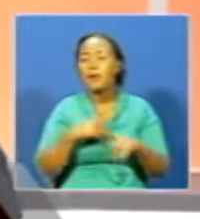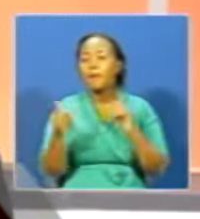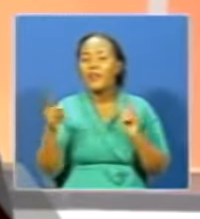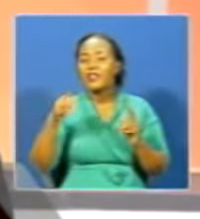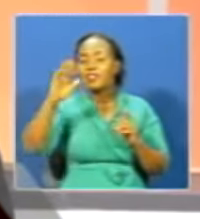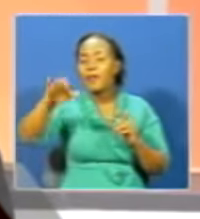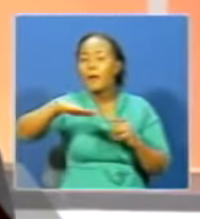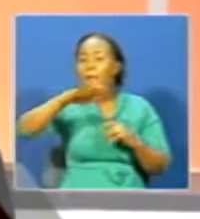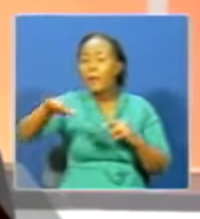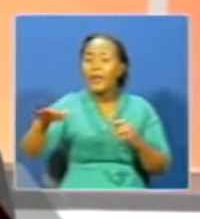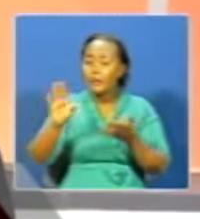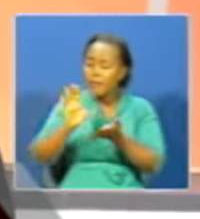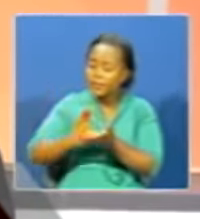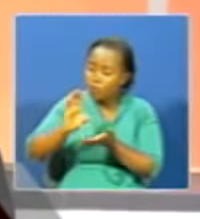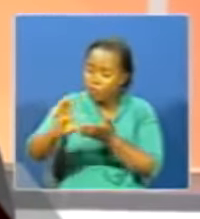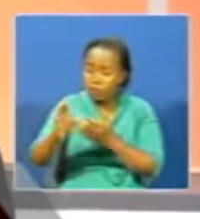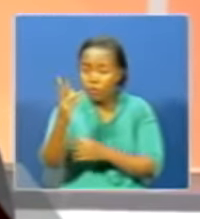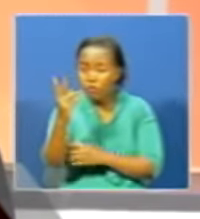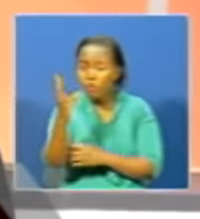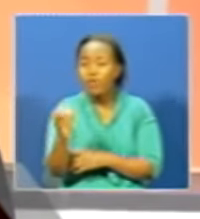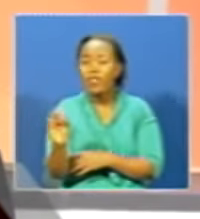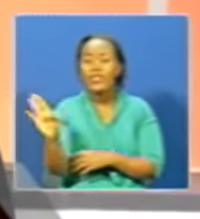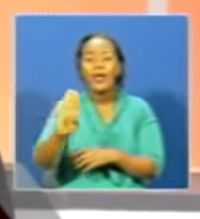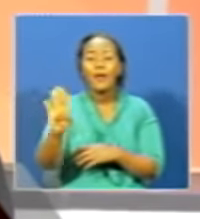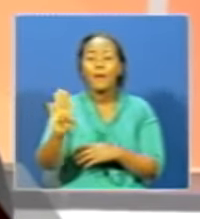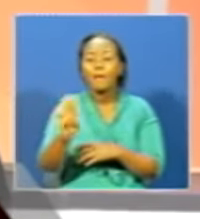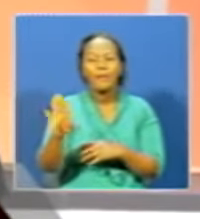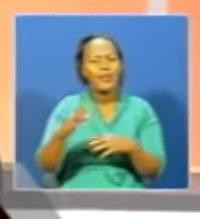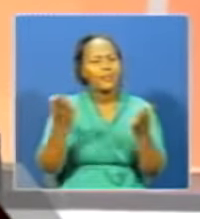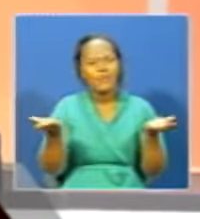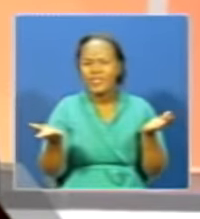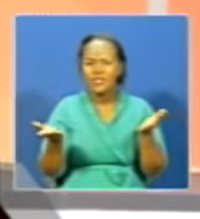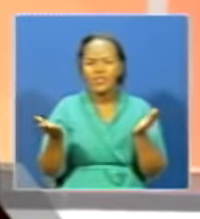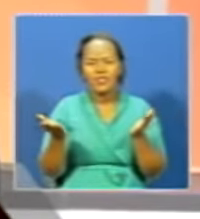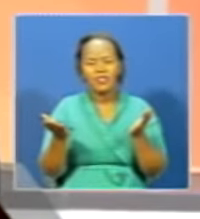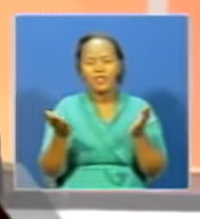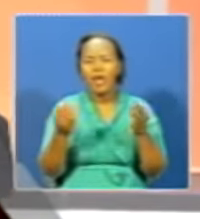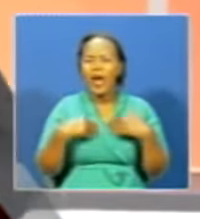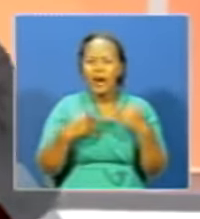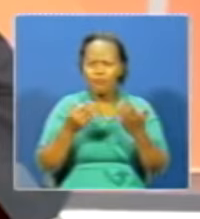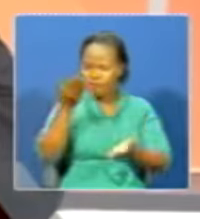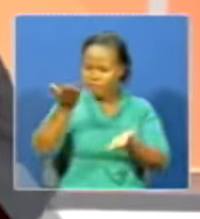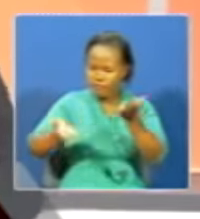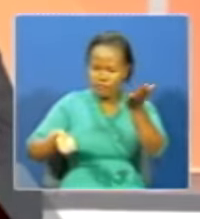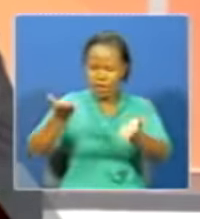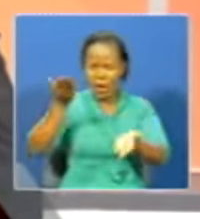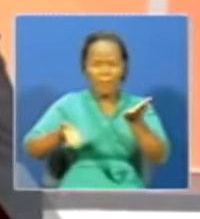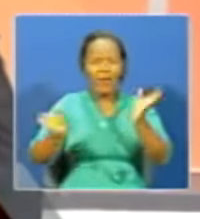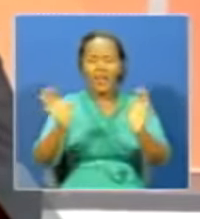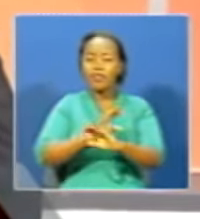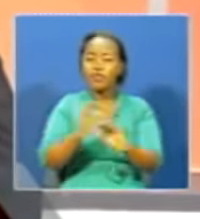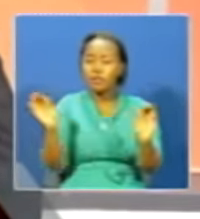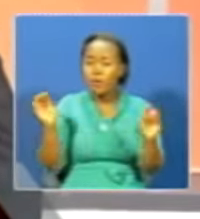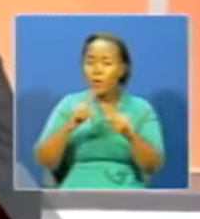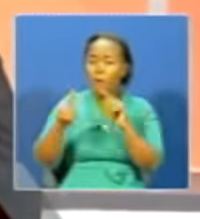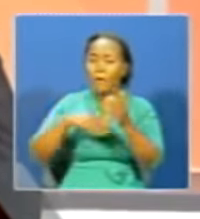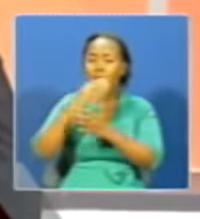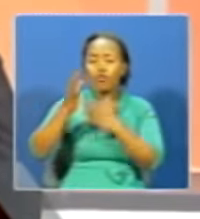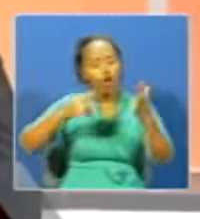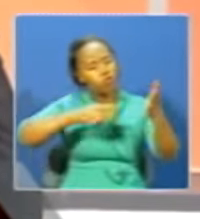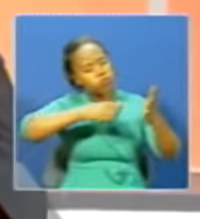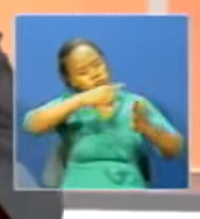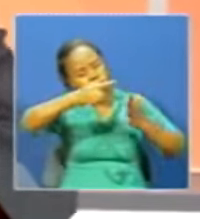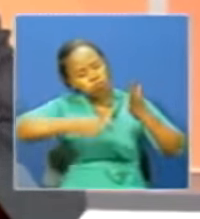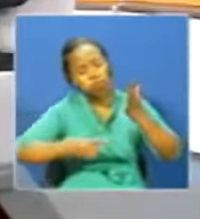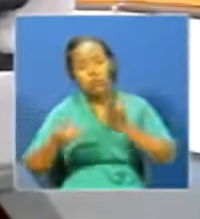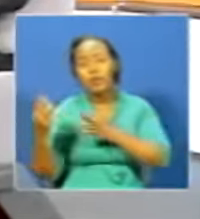billion. Straight imbalance. Straight imbalance. Yeah. Yet these are the institutions that are supposed to sort out these things. The big C. So why